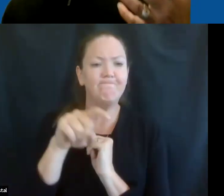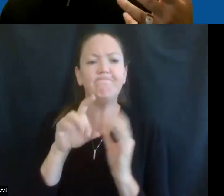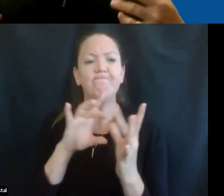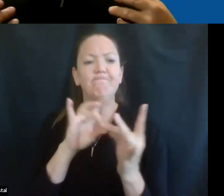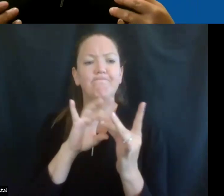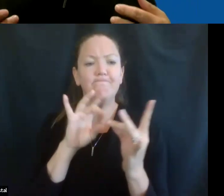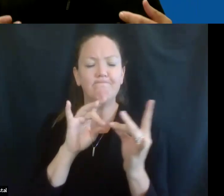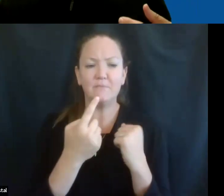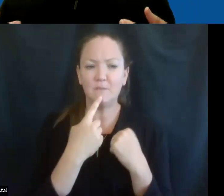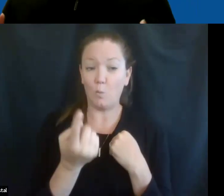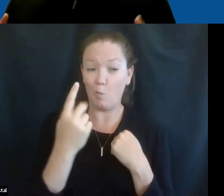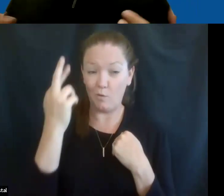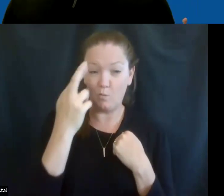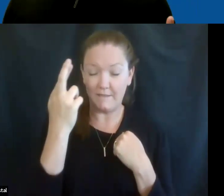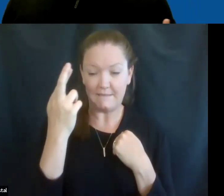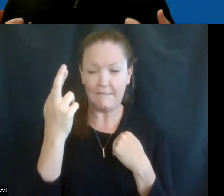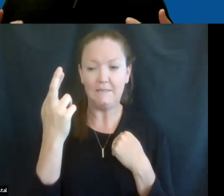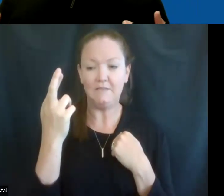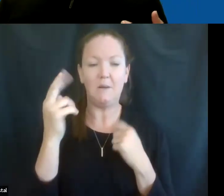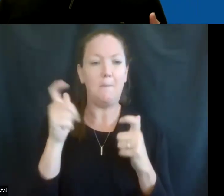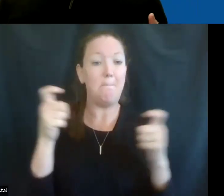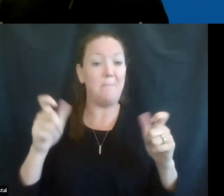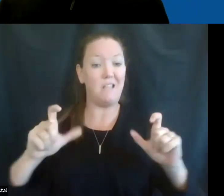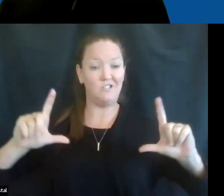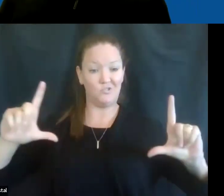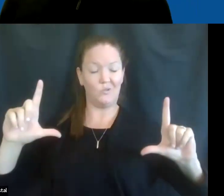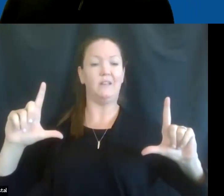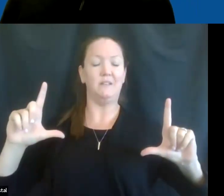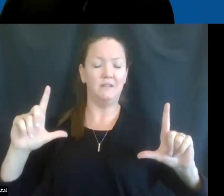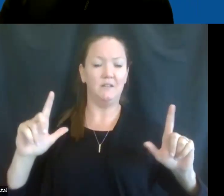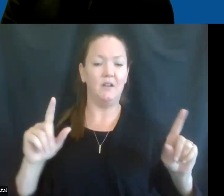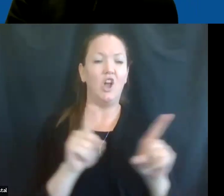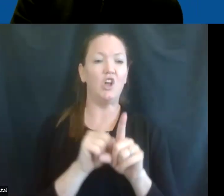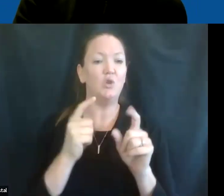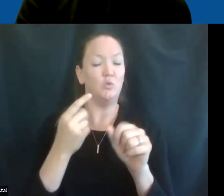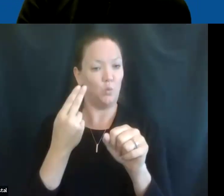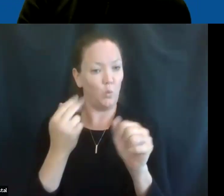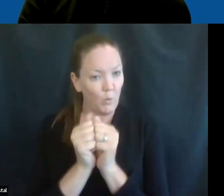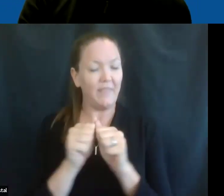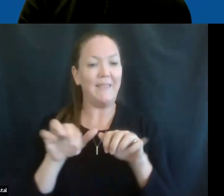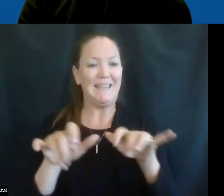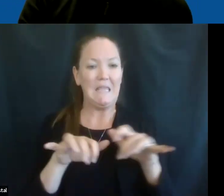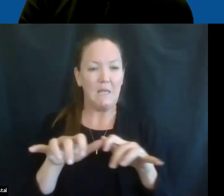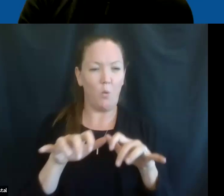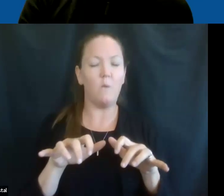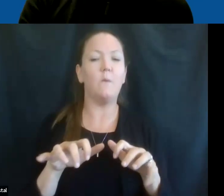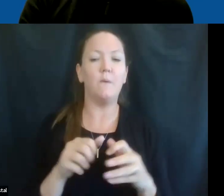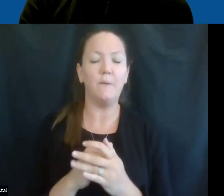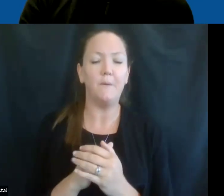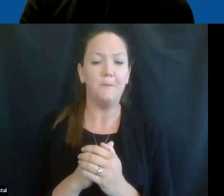one of the reasons for large screen devices and devices with keyboards is that folks